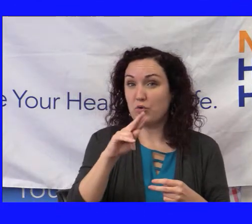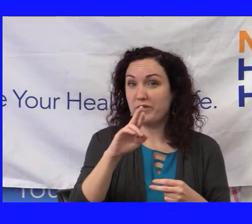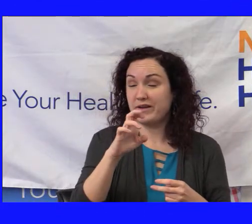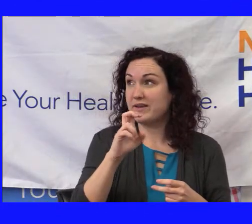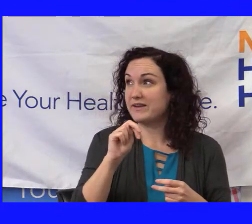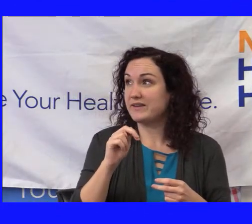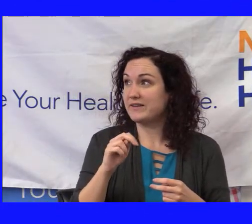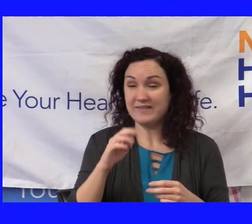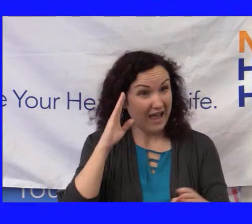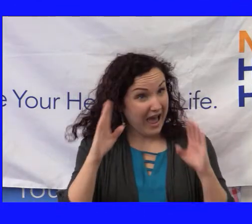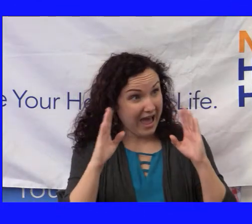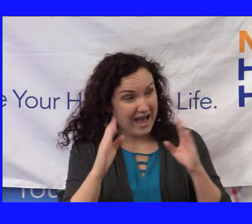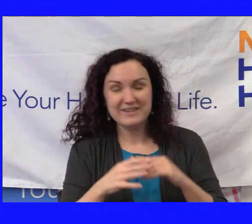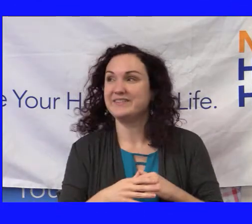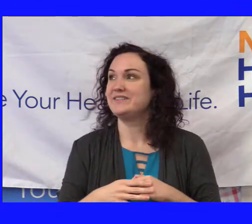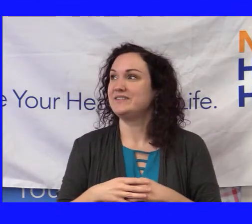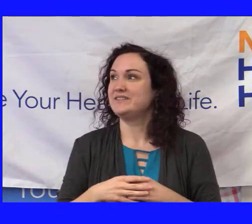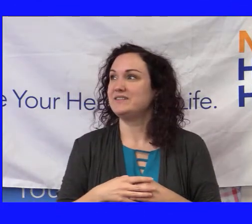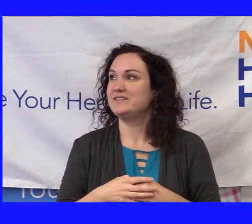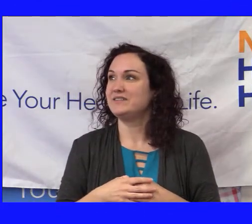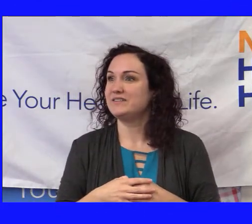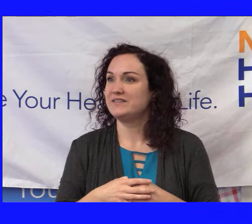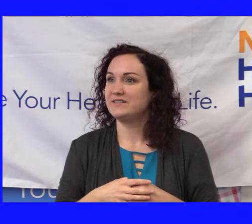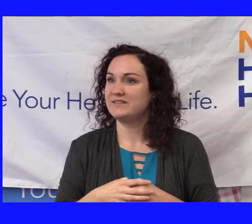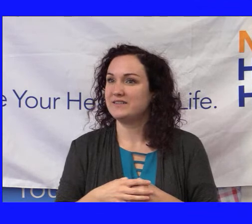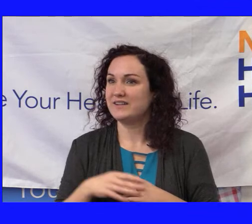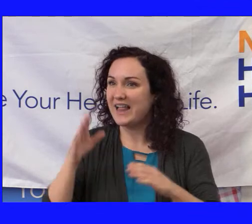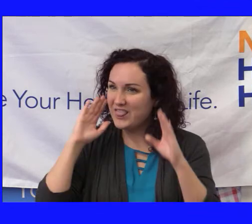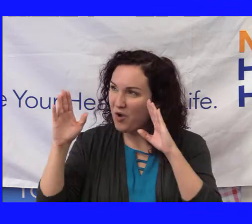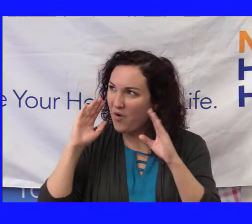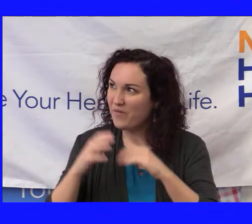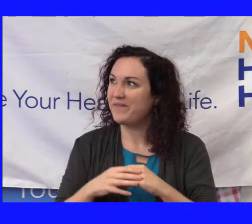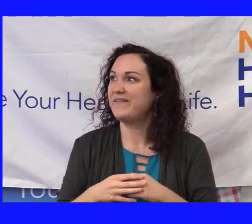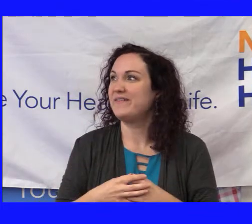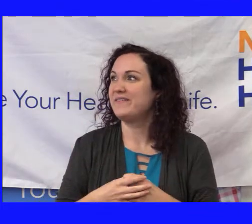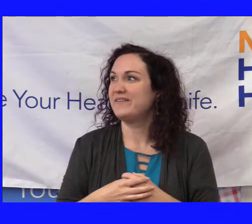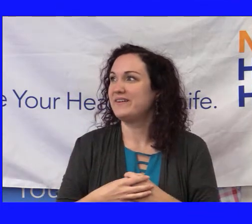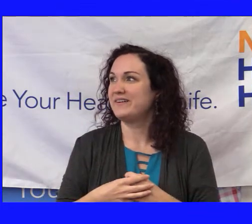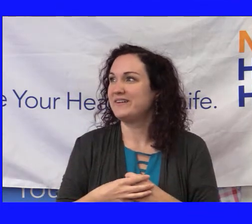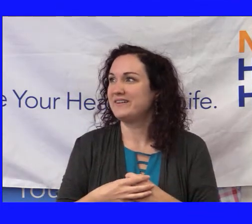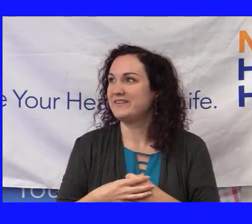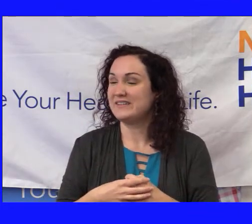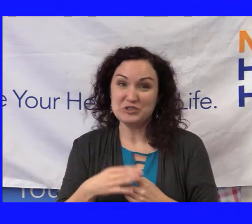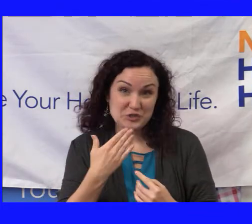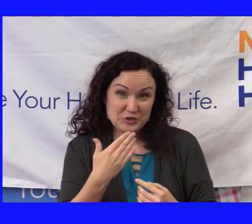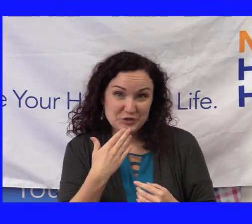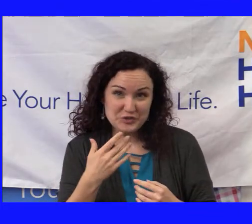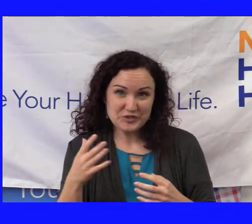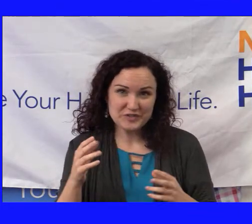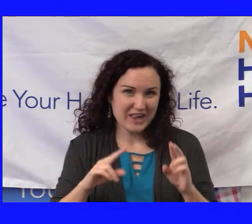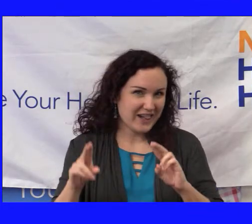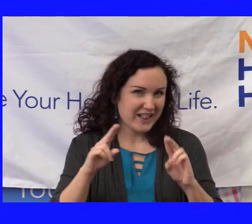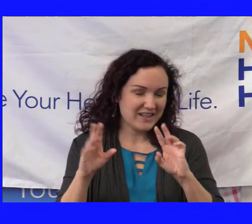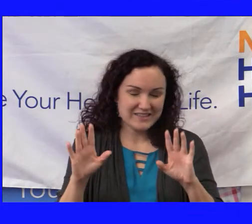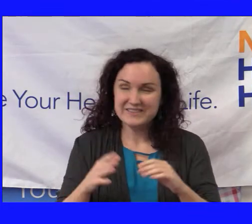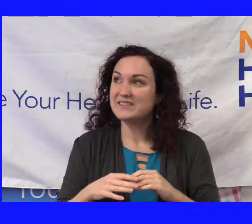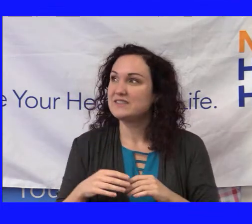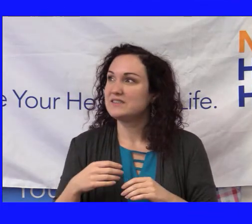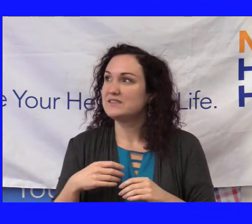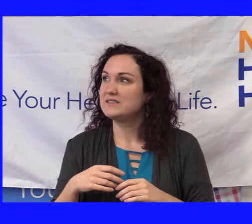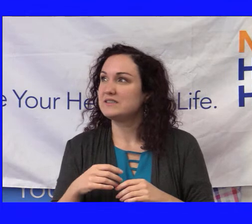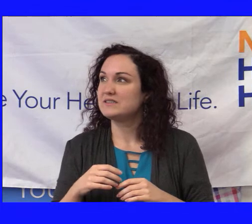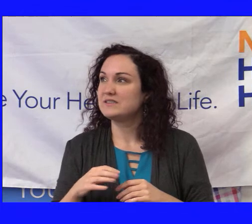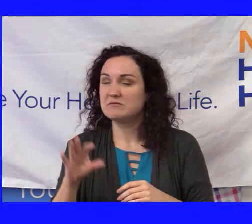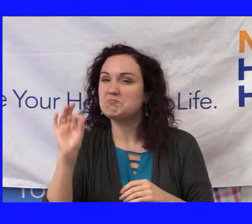Hi, Maureen. Hey, how are you, my friend? Good. Listen, I just want to throw